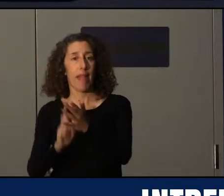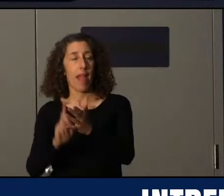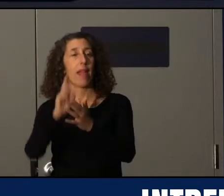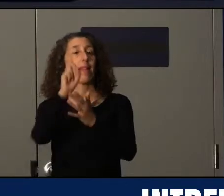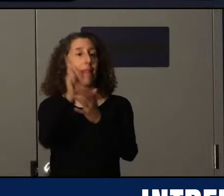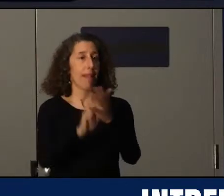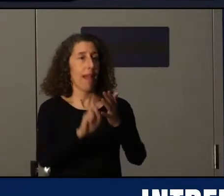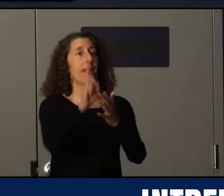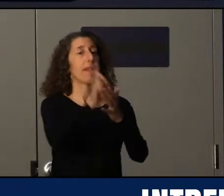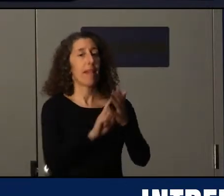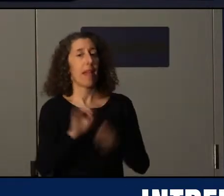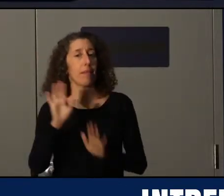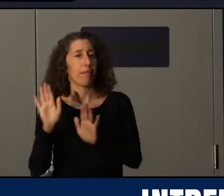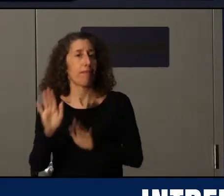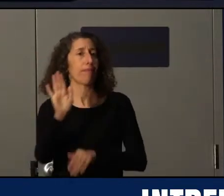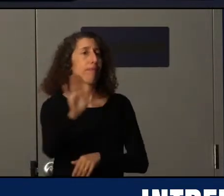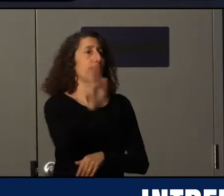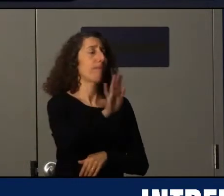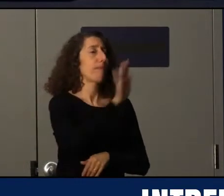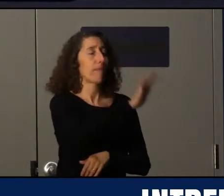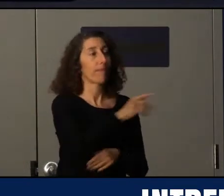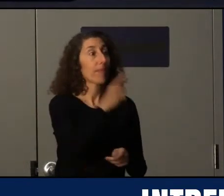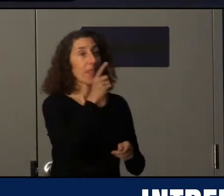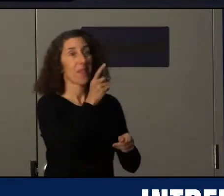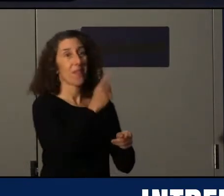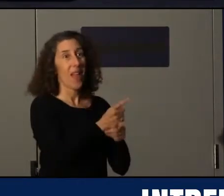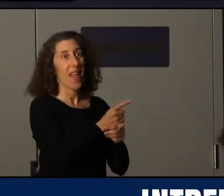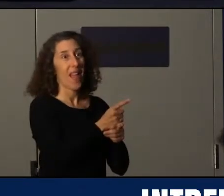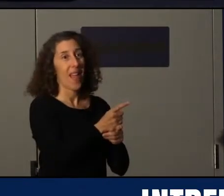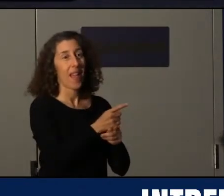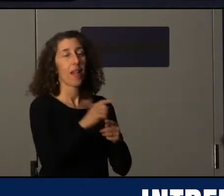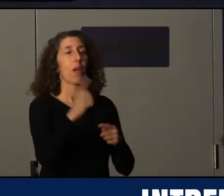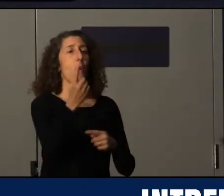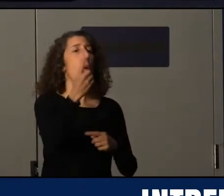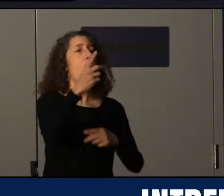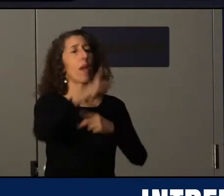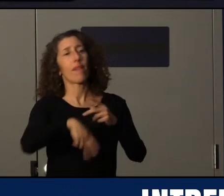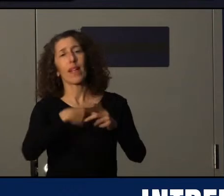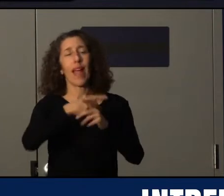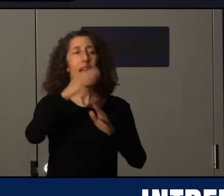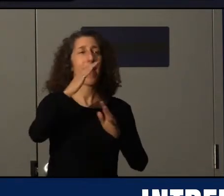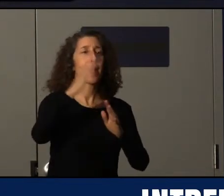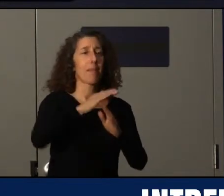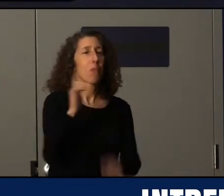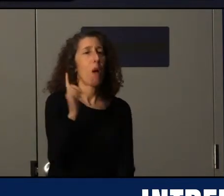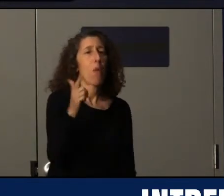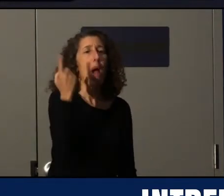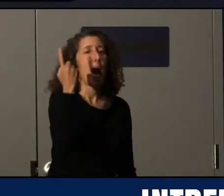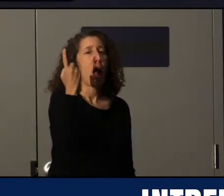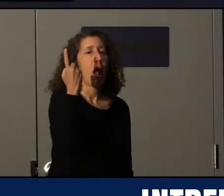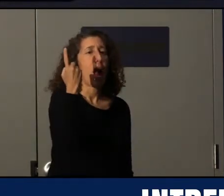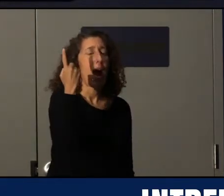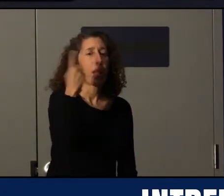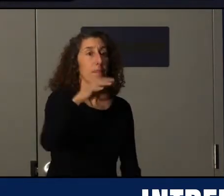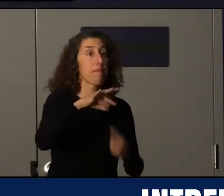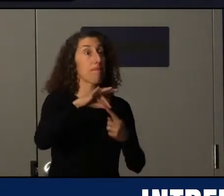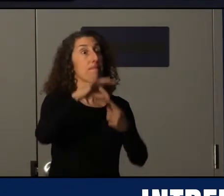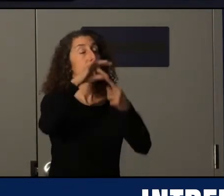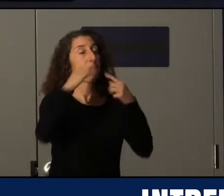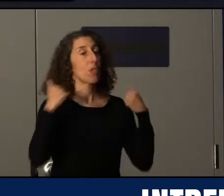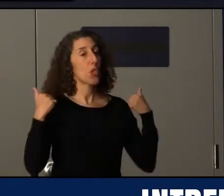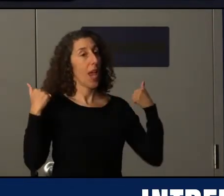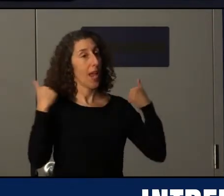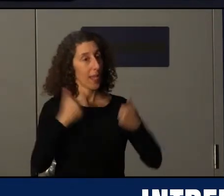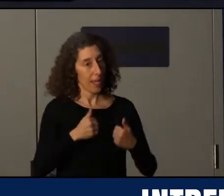awesome. So there's these special one-of-one jackets that are out there in the world that flew to space with us.